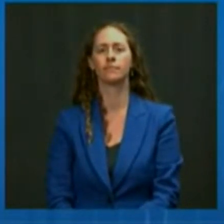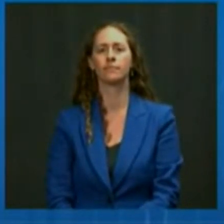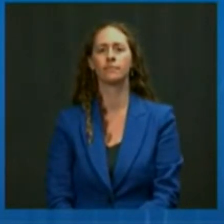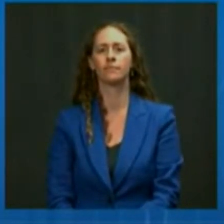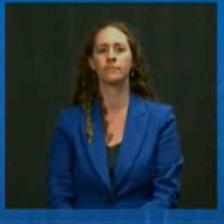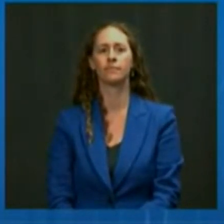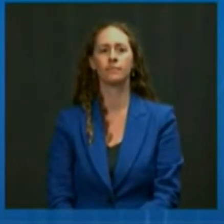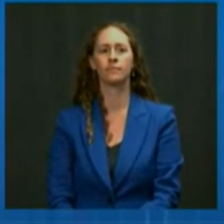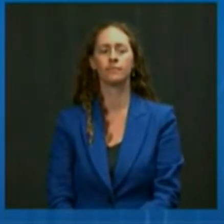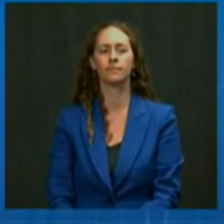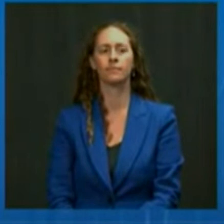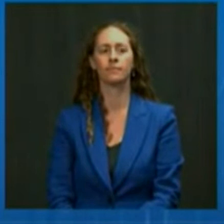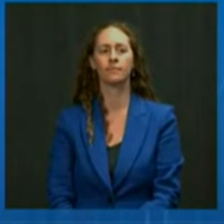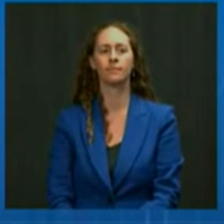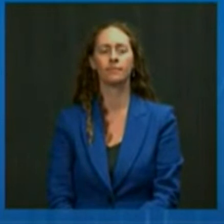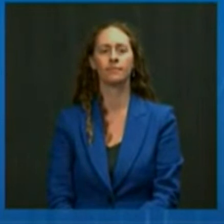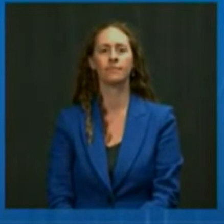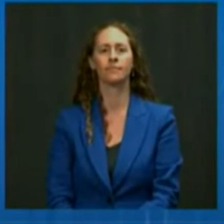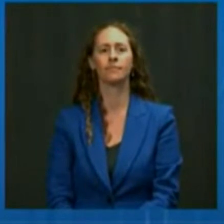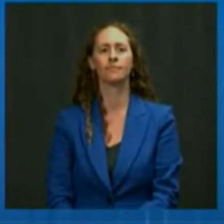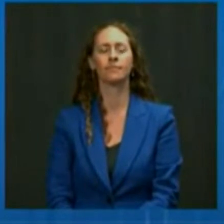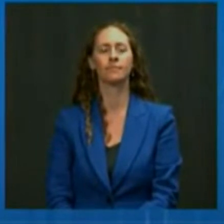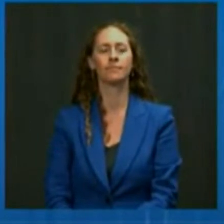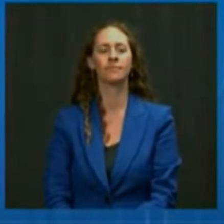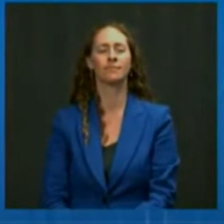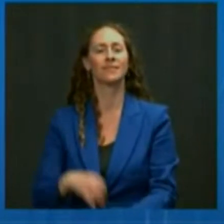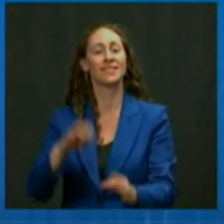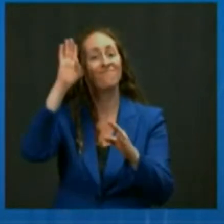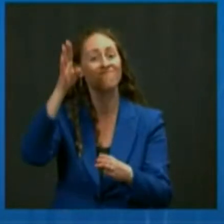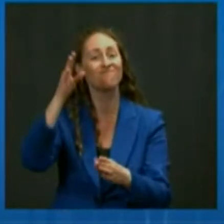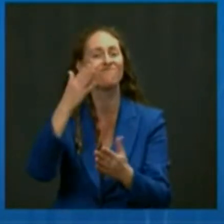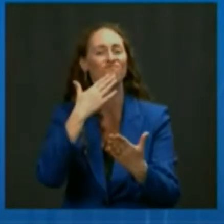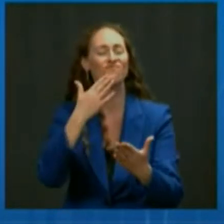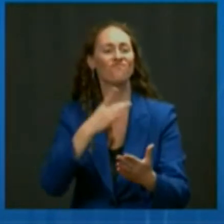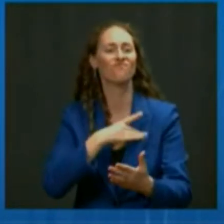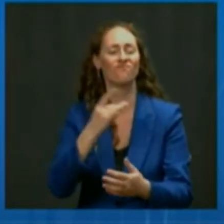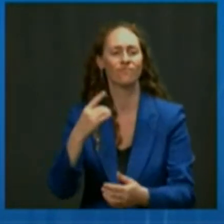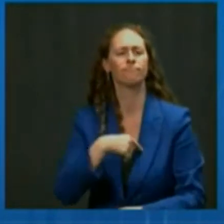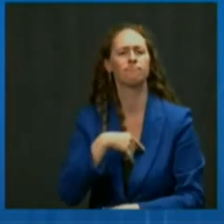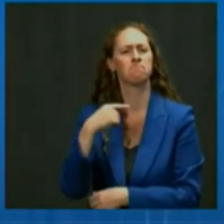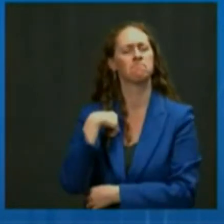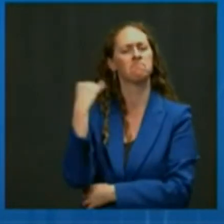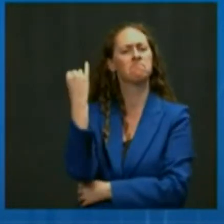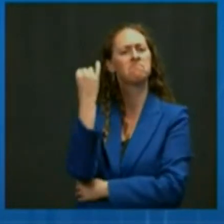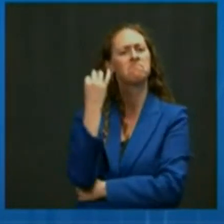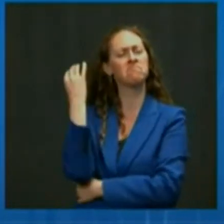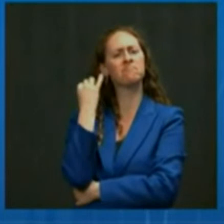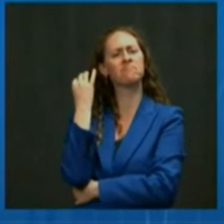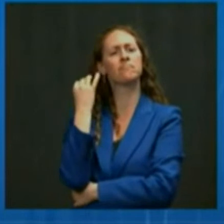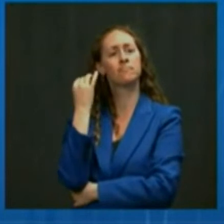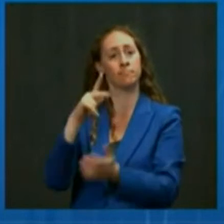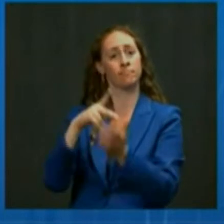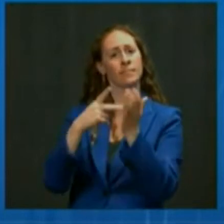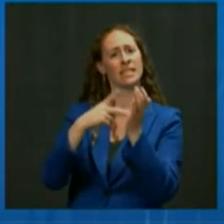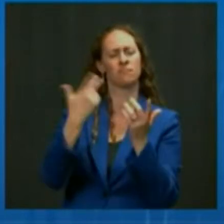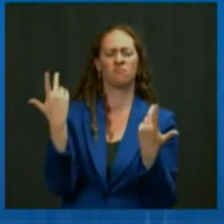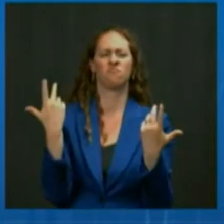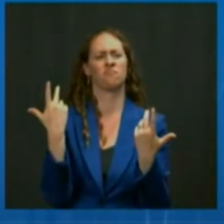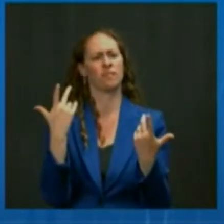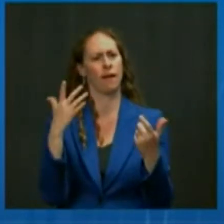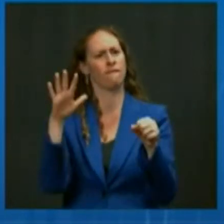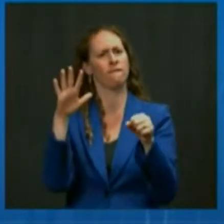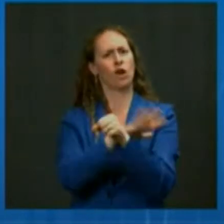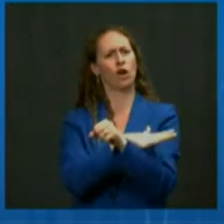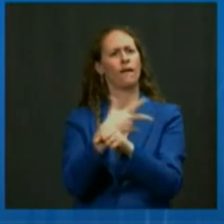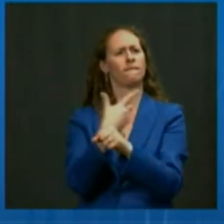Hi, thanks. What will it mean to be fully vaccinated once people are eligible for boosters? Will it be